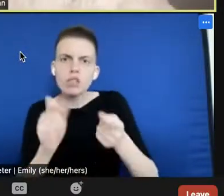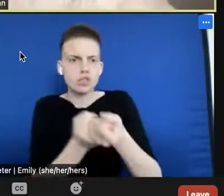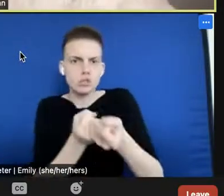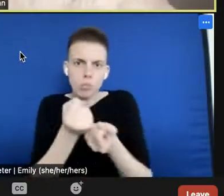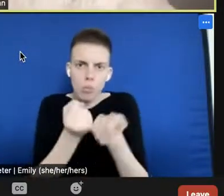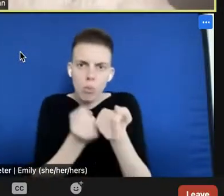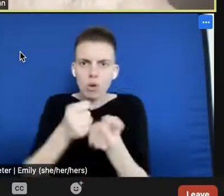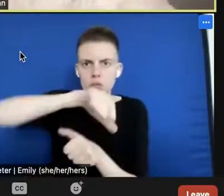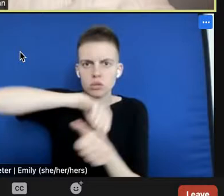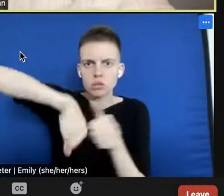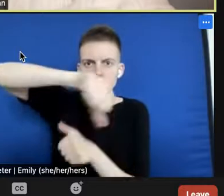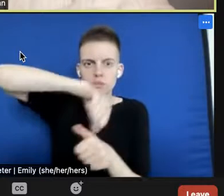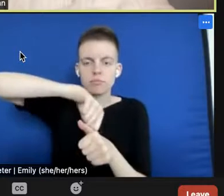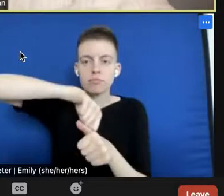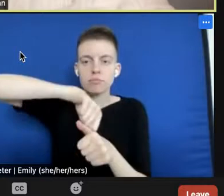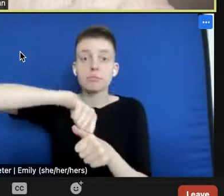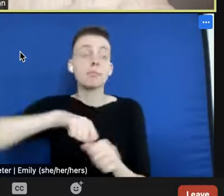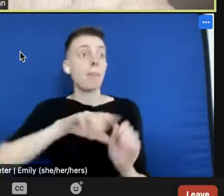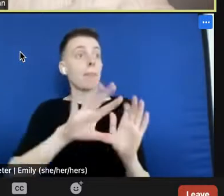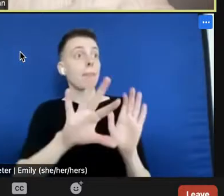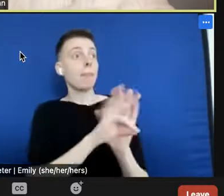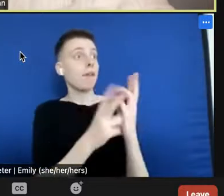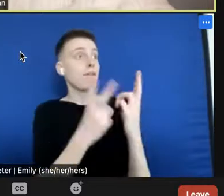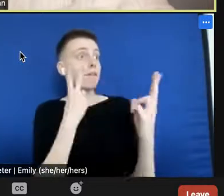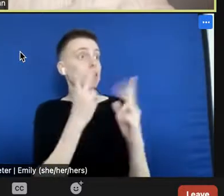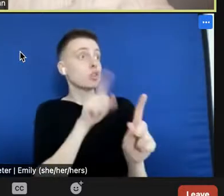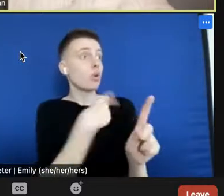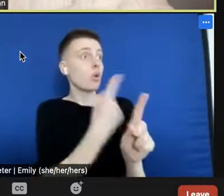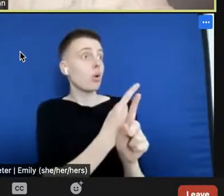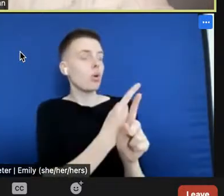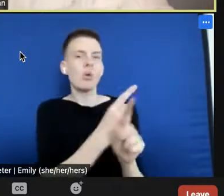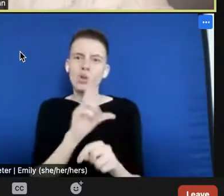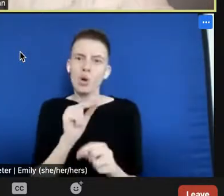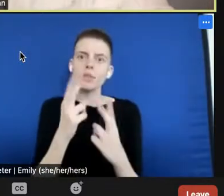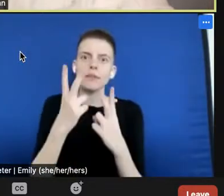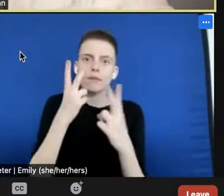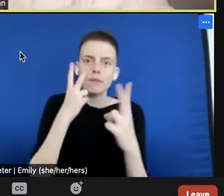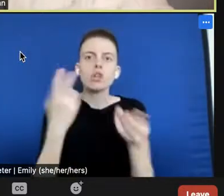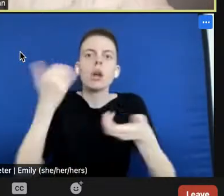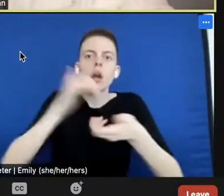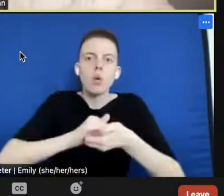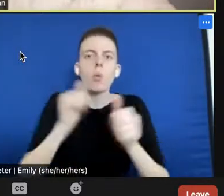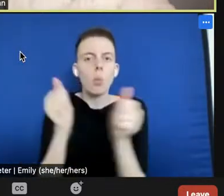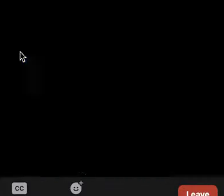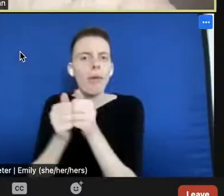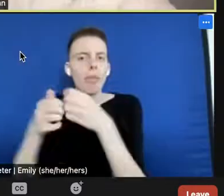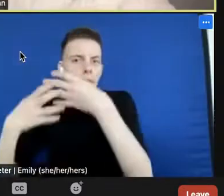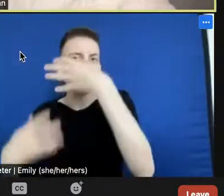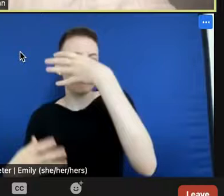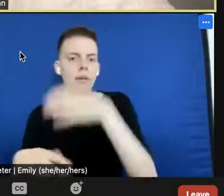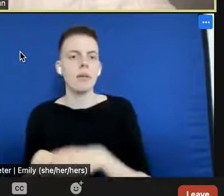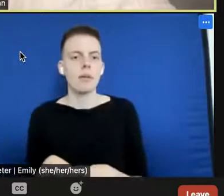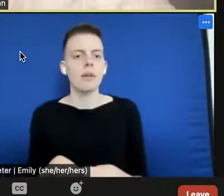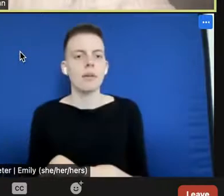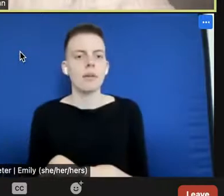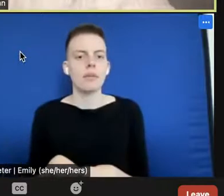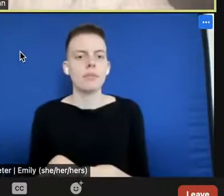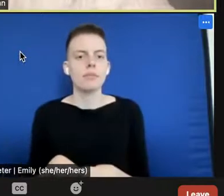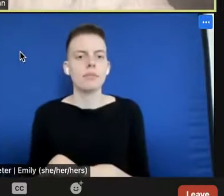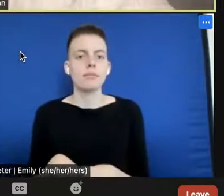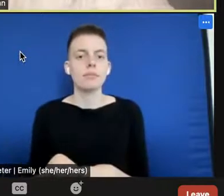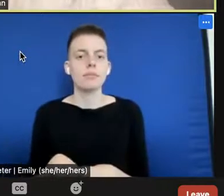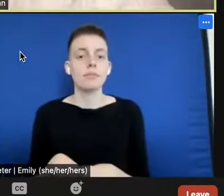So it's not vision or nothing, it's vision and something, most likely. Ability to use vision